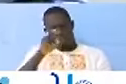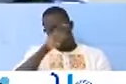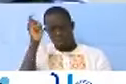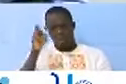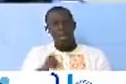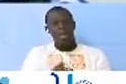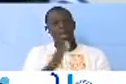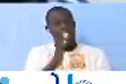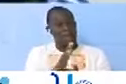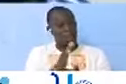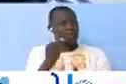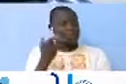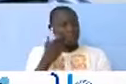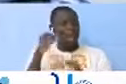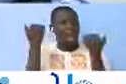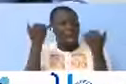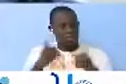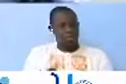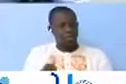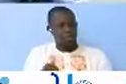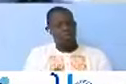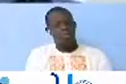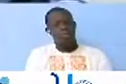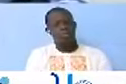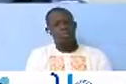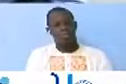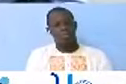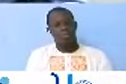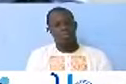Very day that this thing happened.